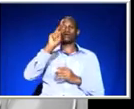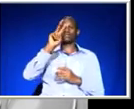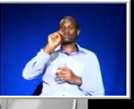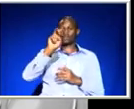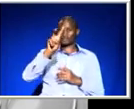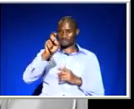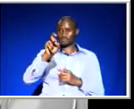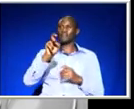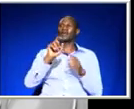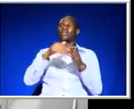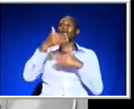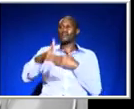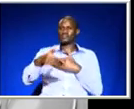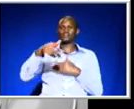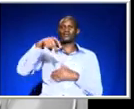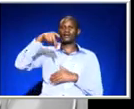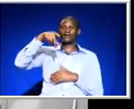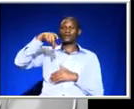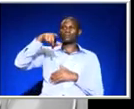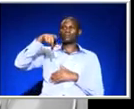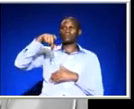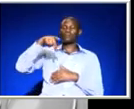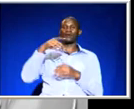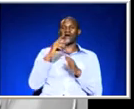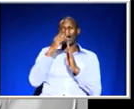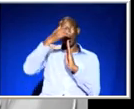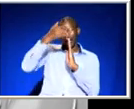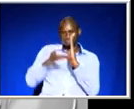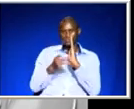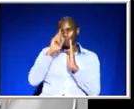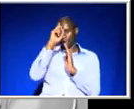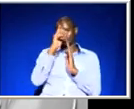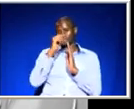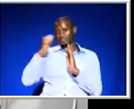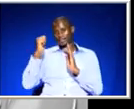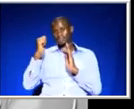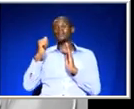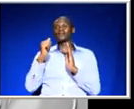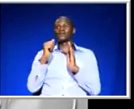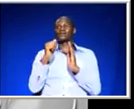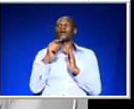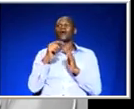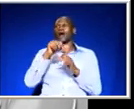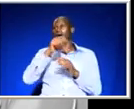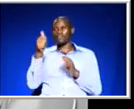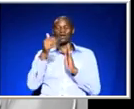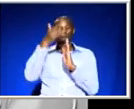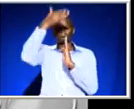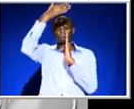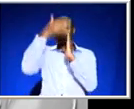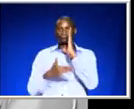The next one is only curved on one side, and the other side is